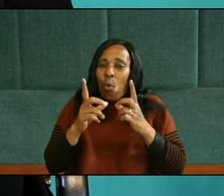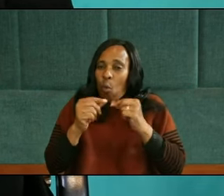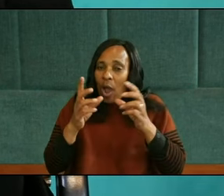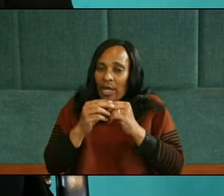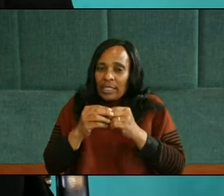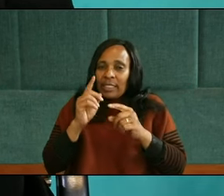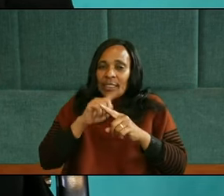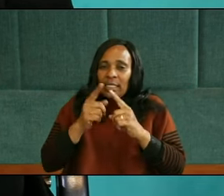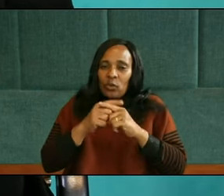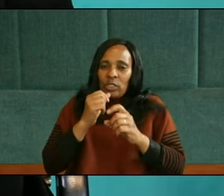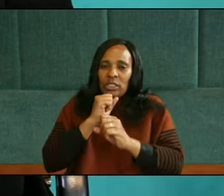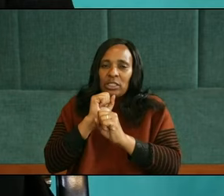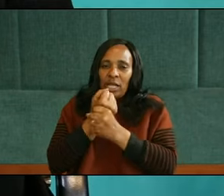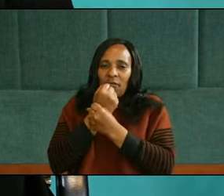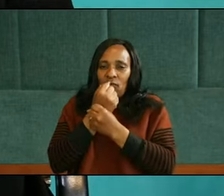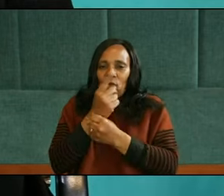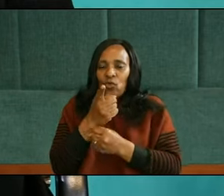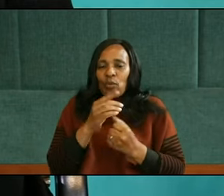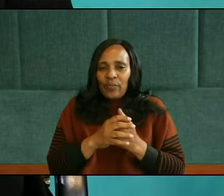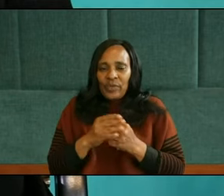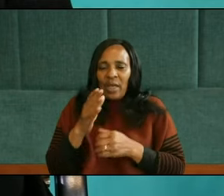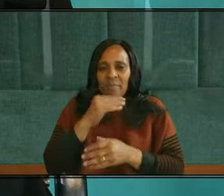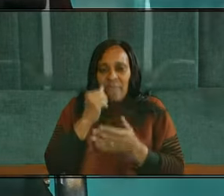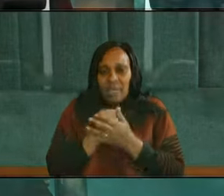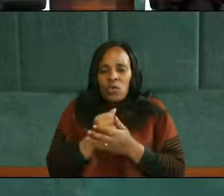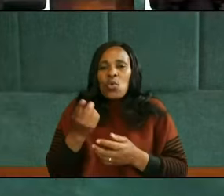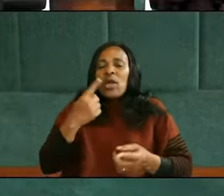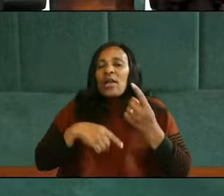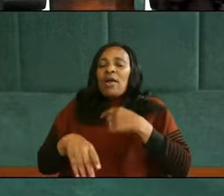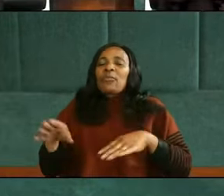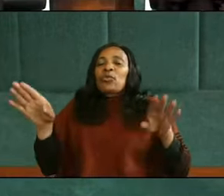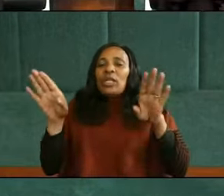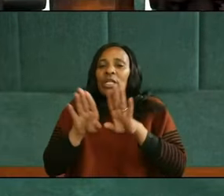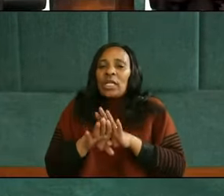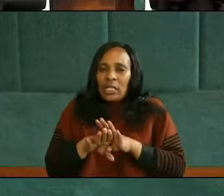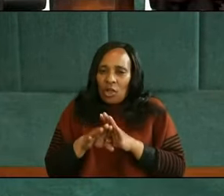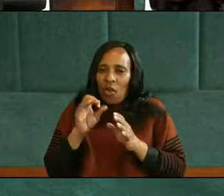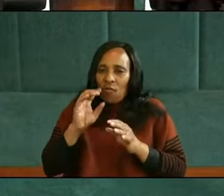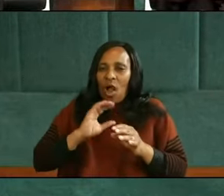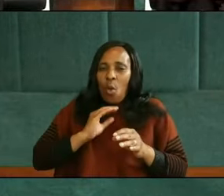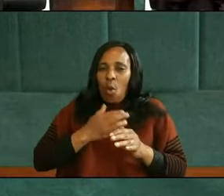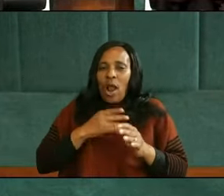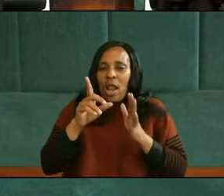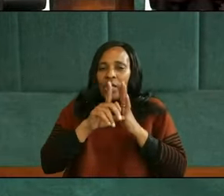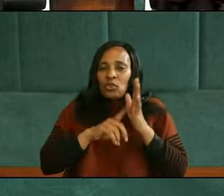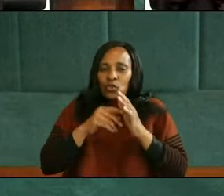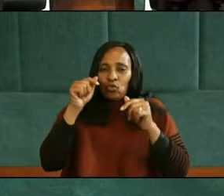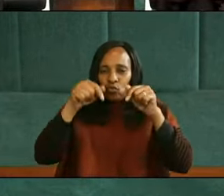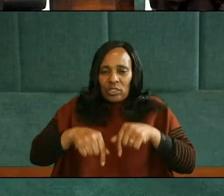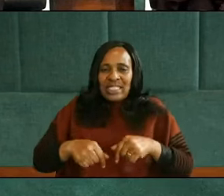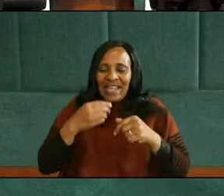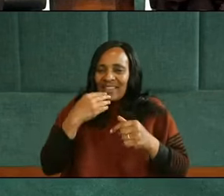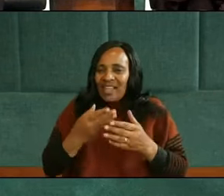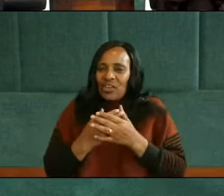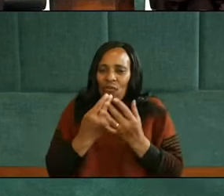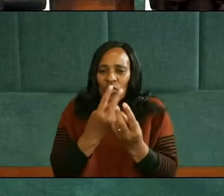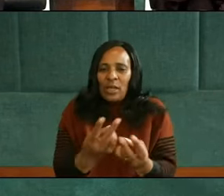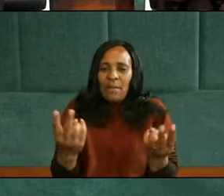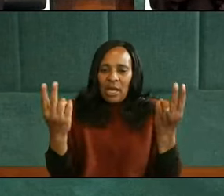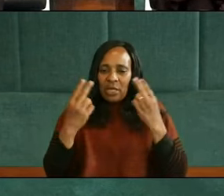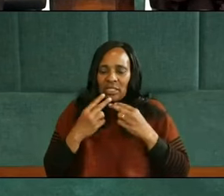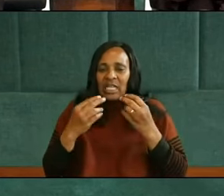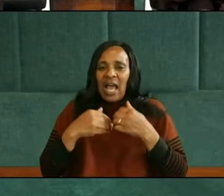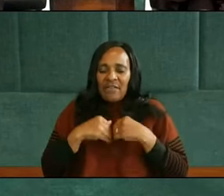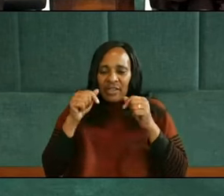safeguarded. Amen. And we have come to the end of our lesson today. I'd like to thank so much my panelists for having